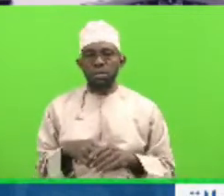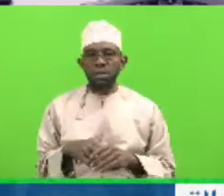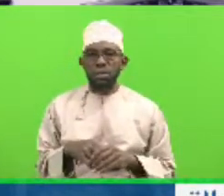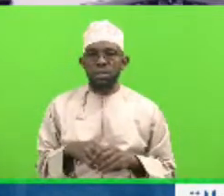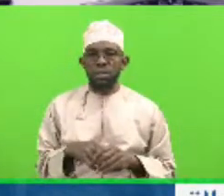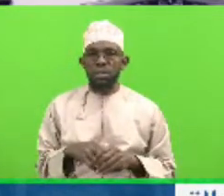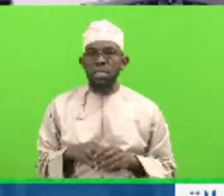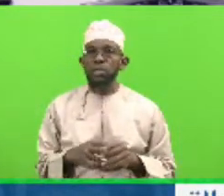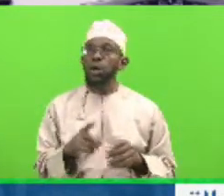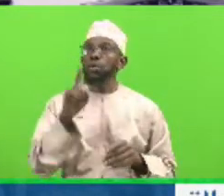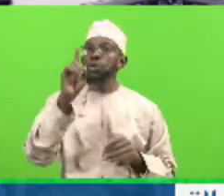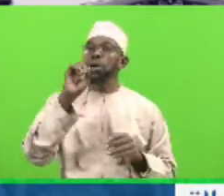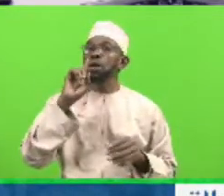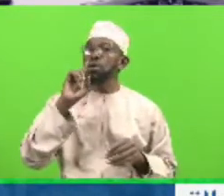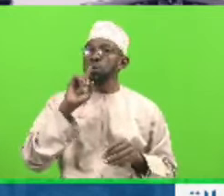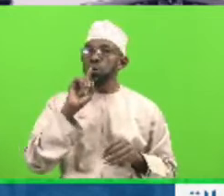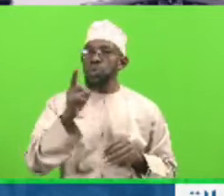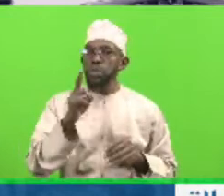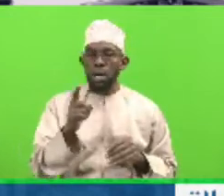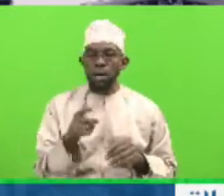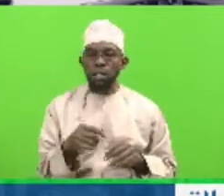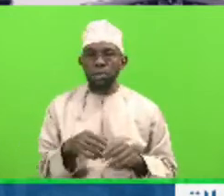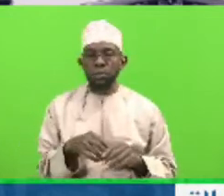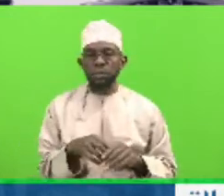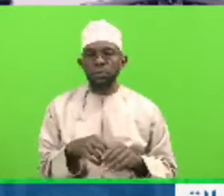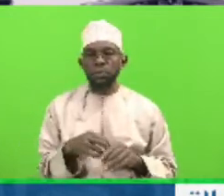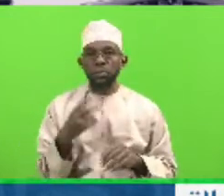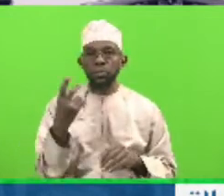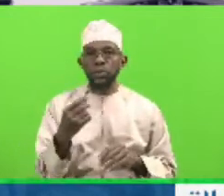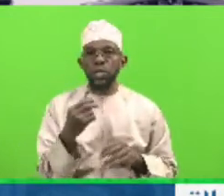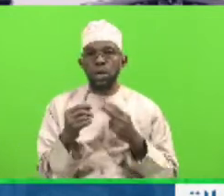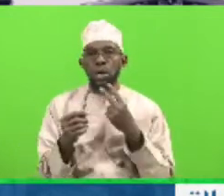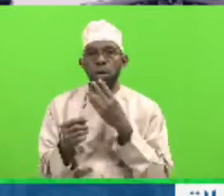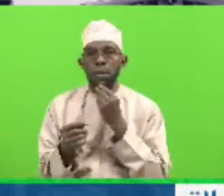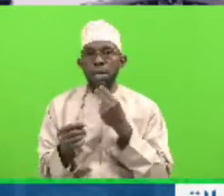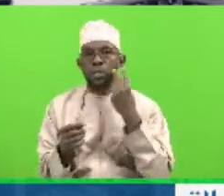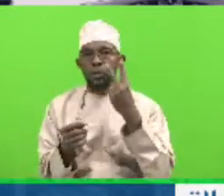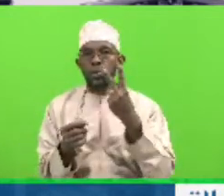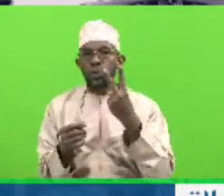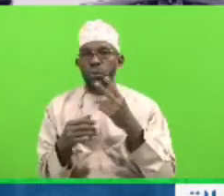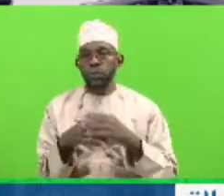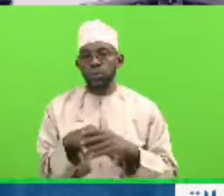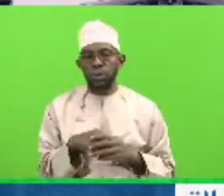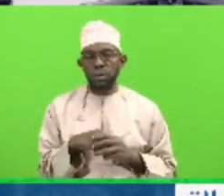This is the order of Allah subhanahu wa ta'ala. If two men